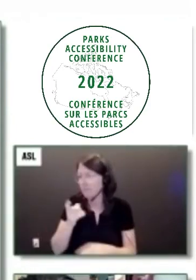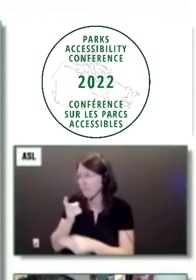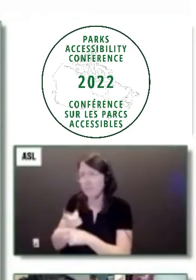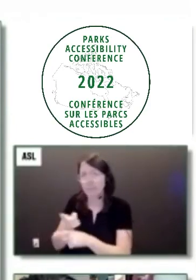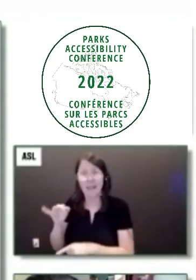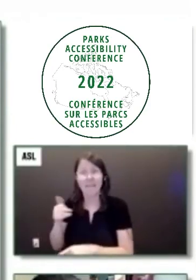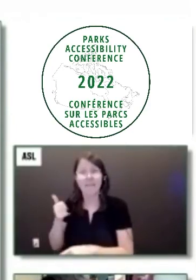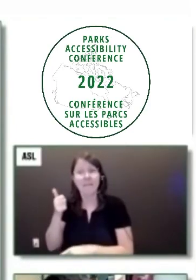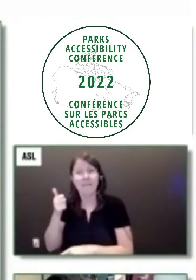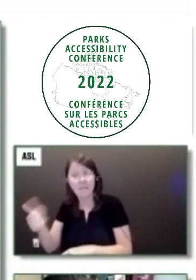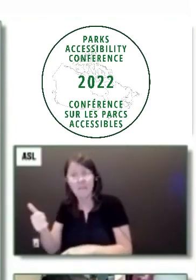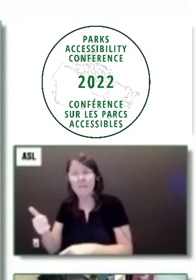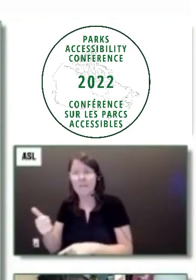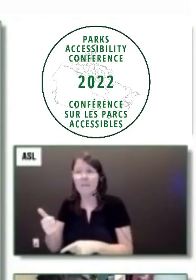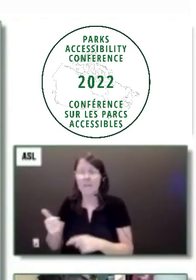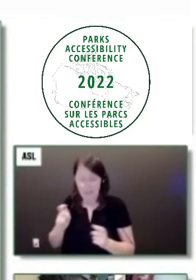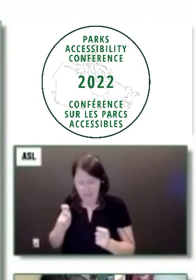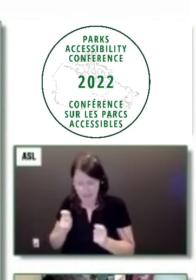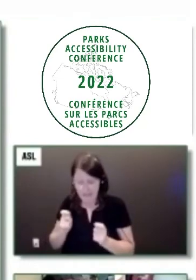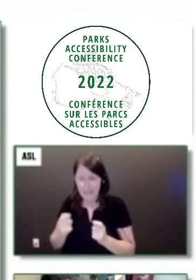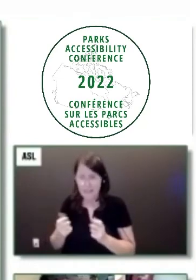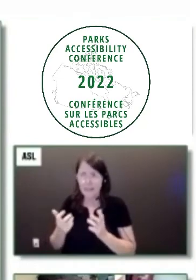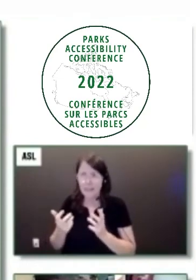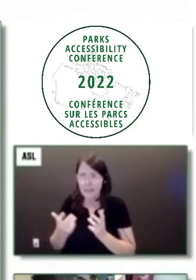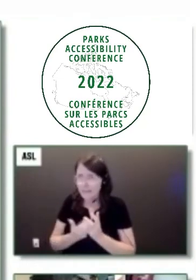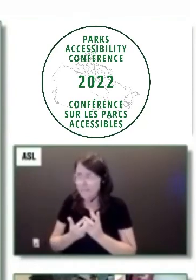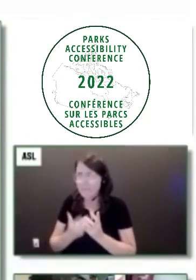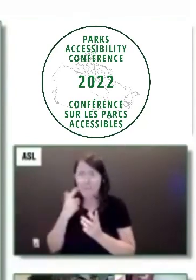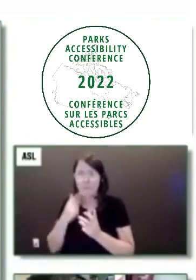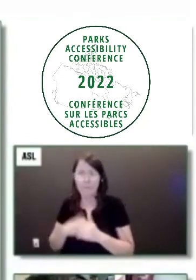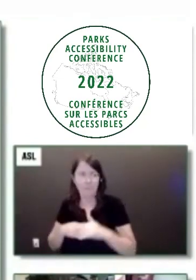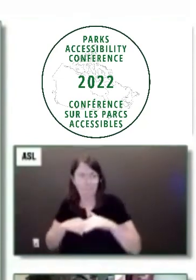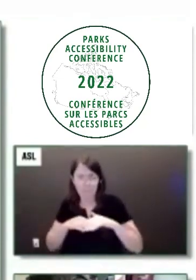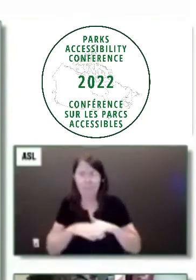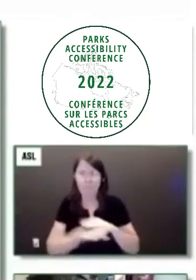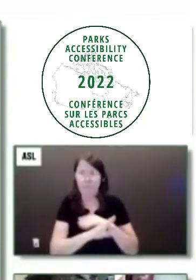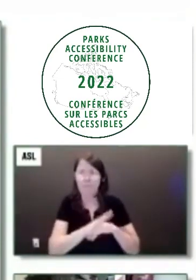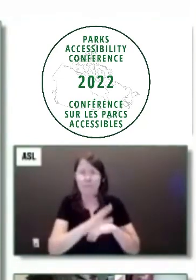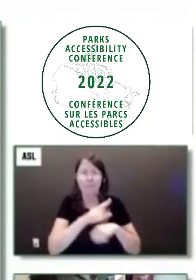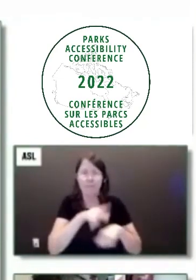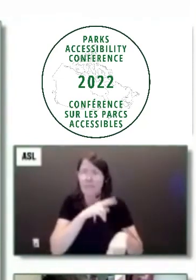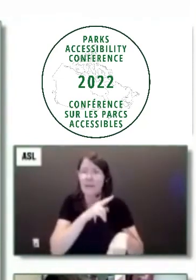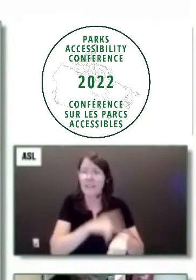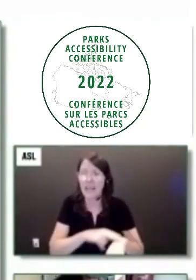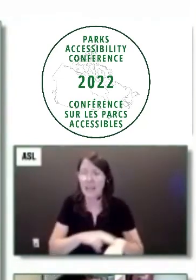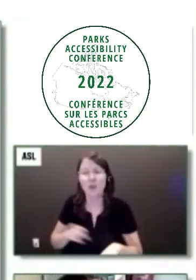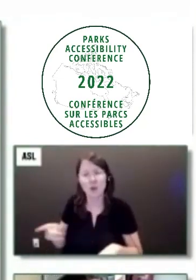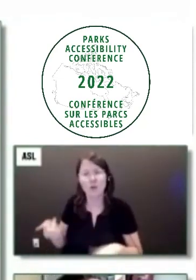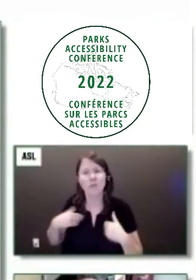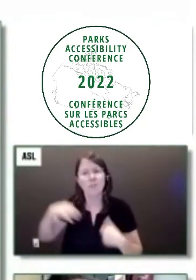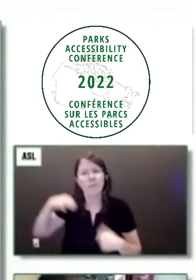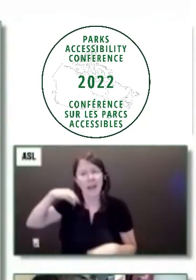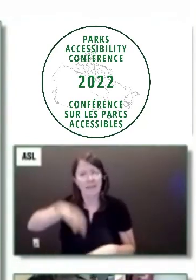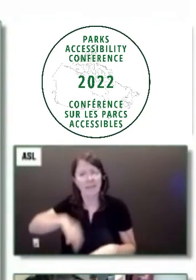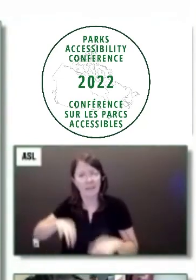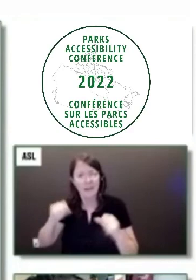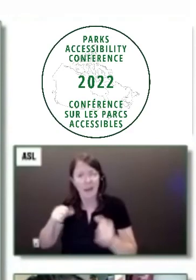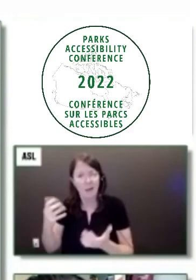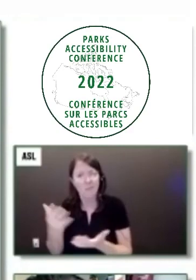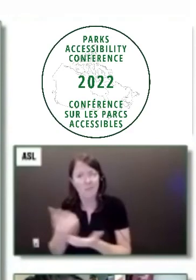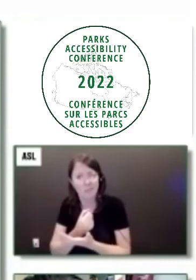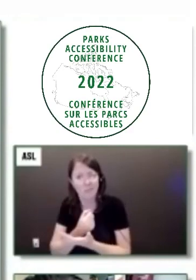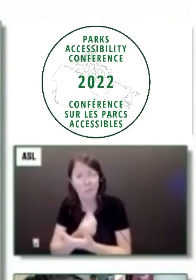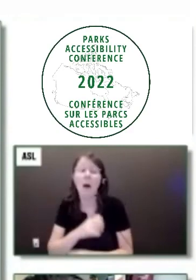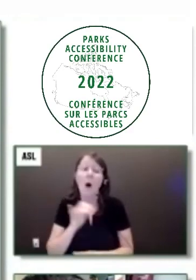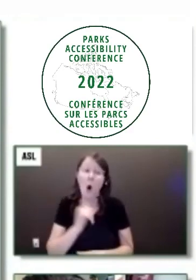able to use supportive technology to tackle more challenging environments. But the literature also talks